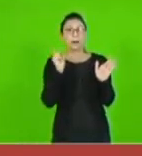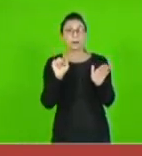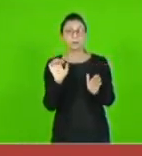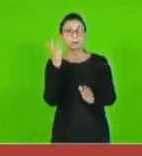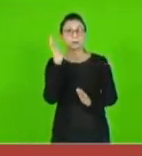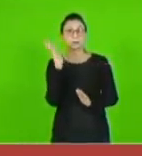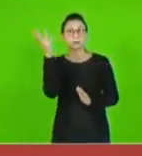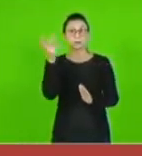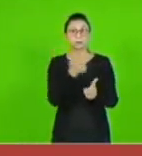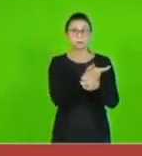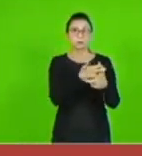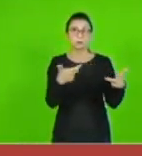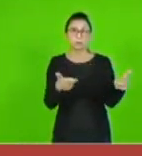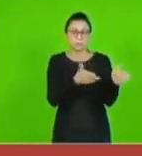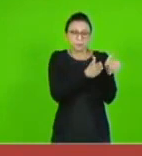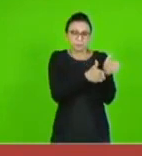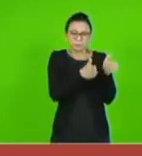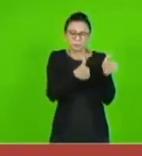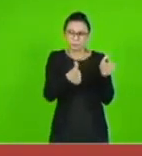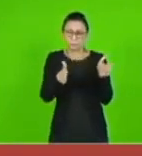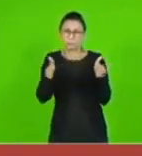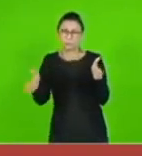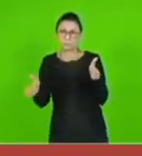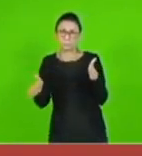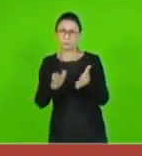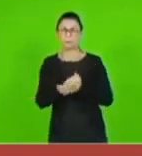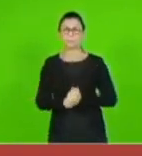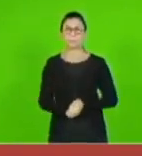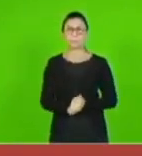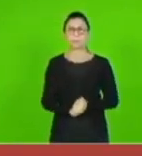man, everyone would be able to see.